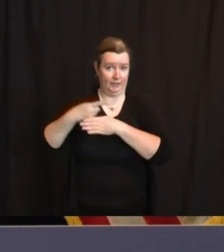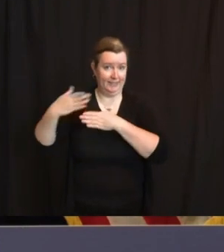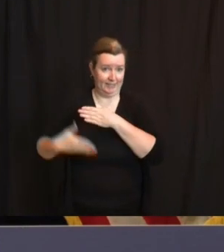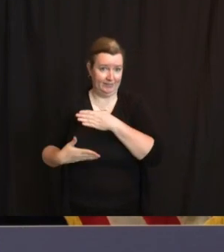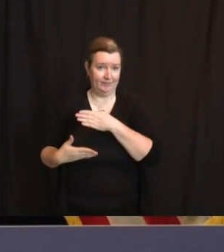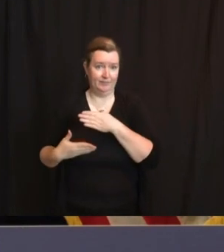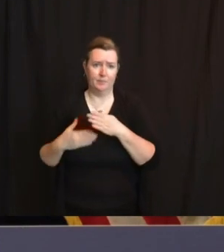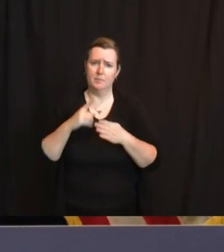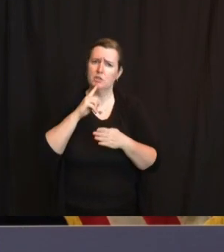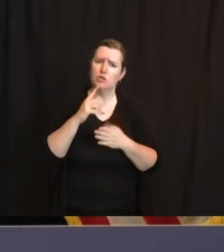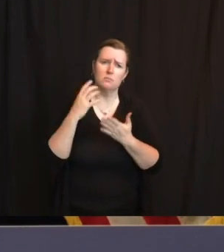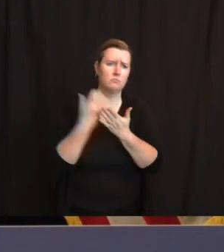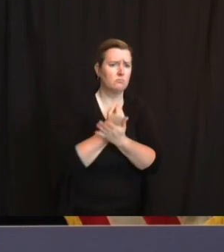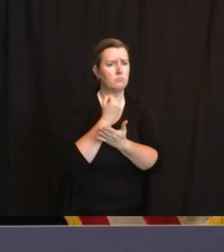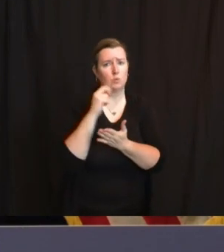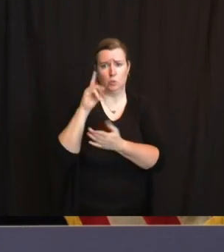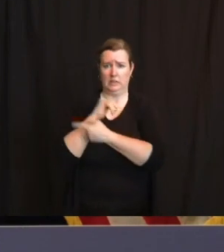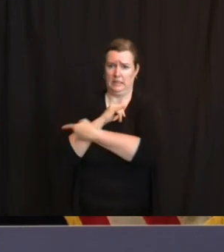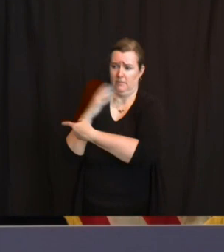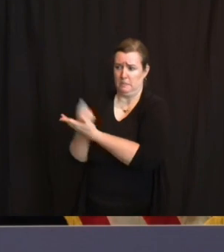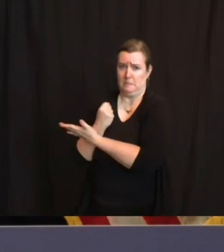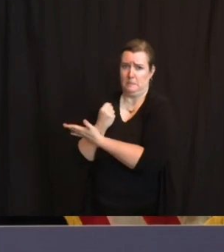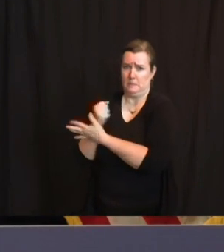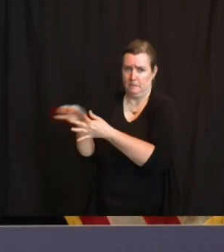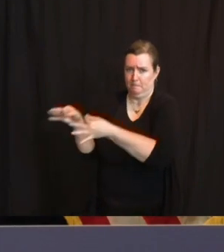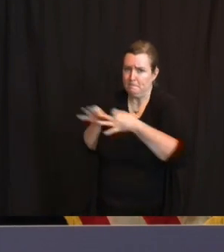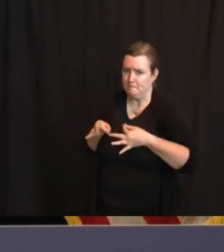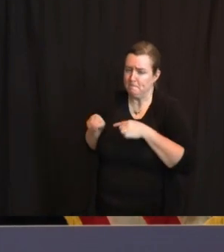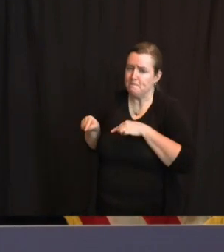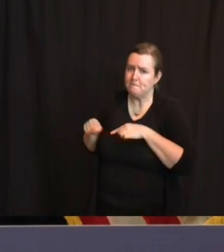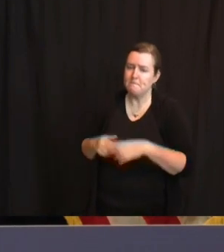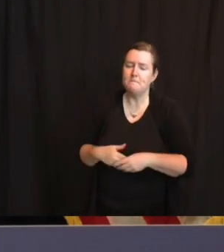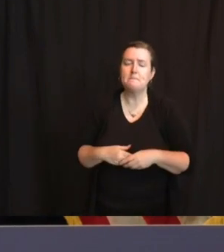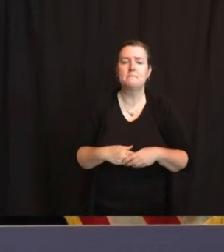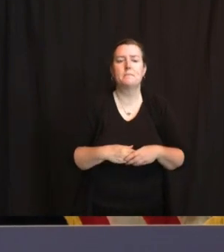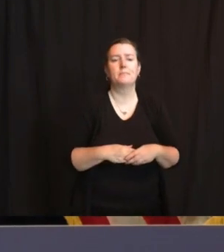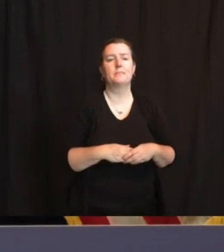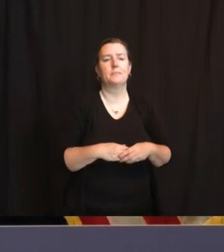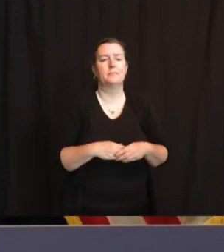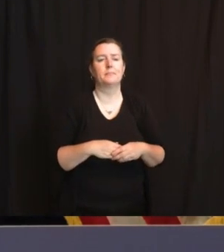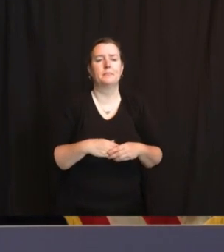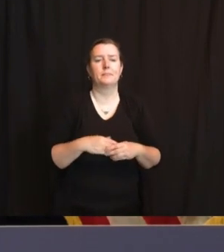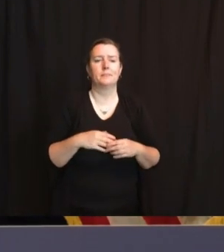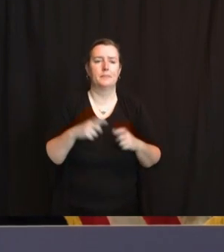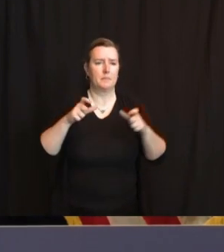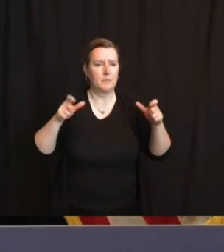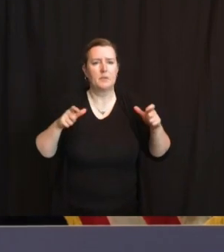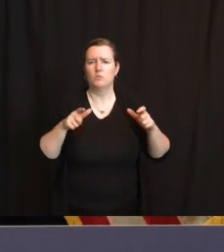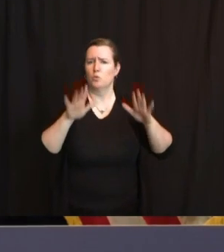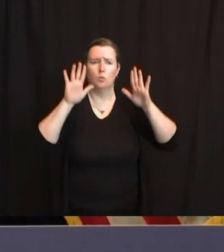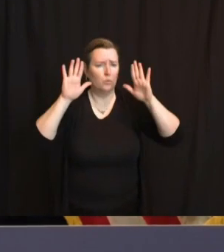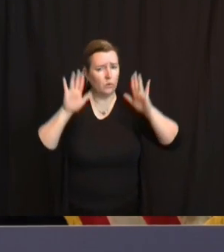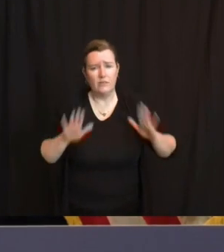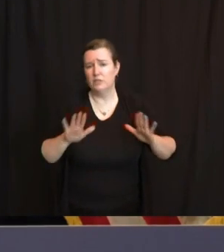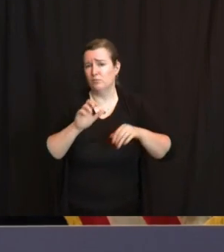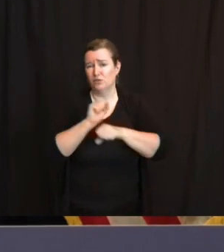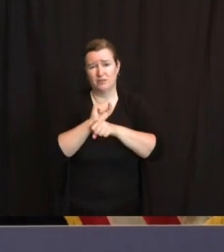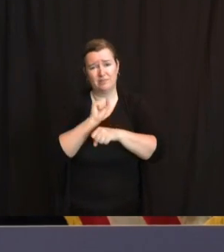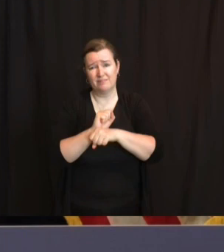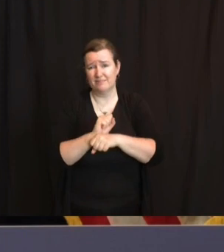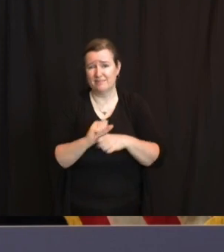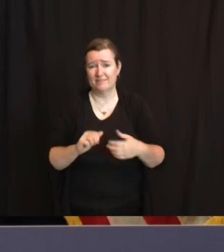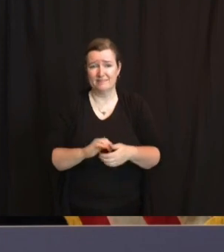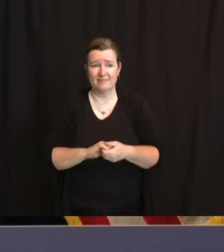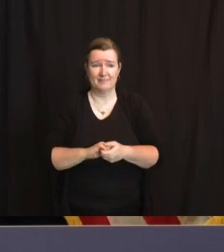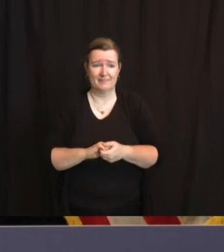what you're doing. You've been extraordinary. We talk disproportionately. It's like the press. You have every right to write what you